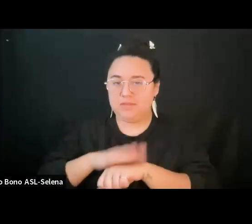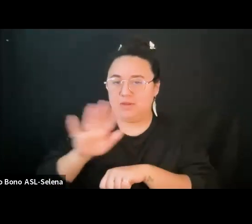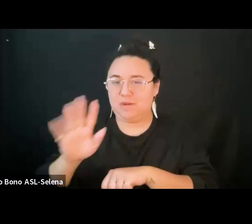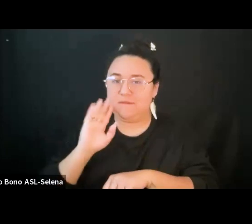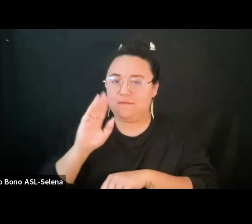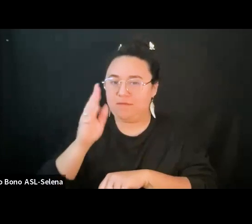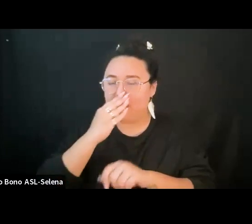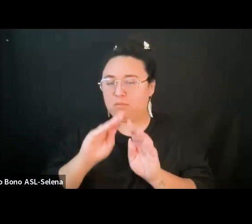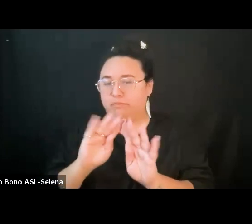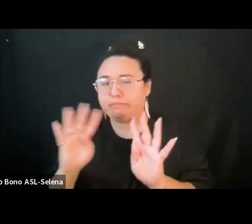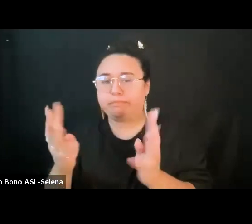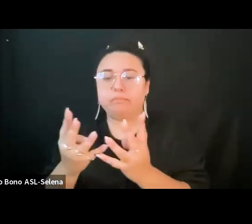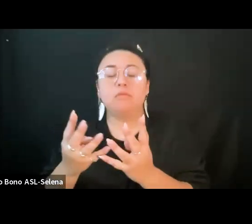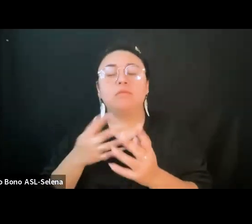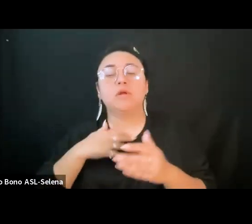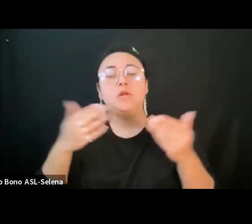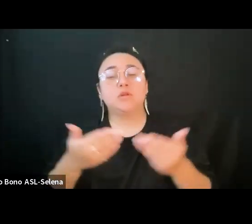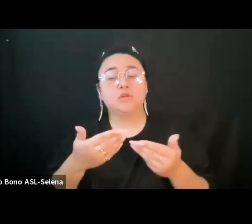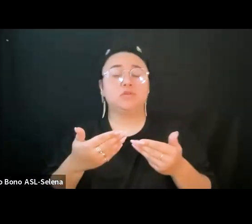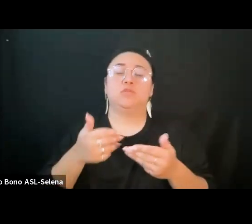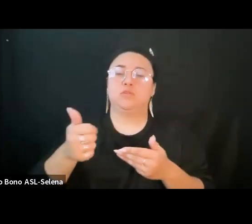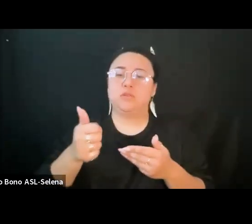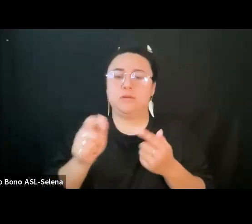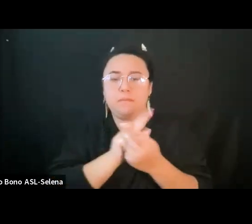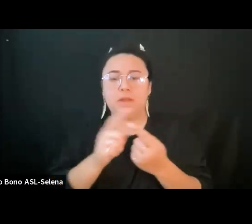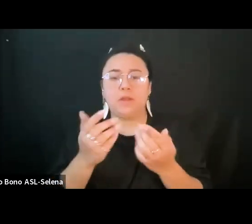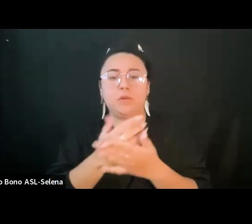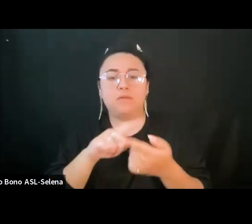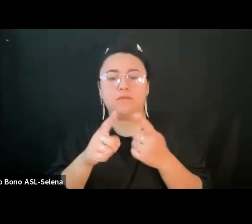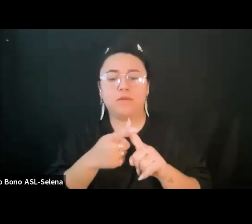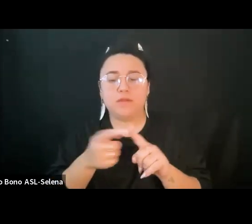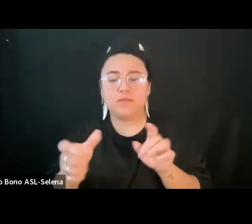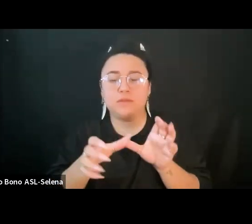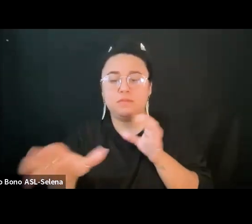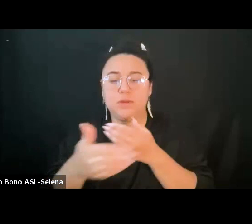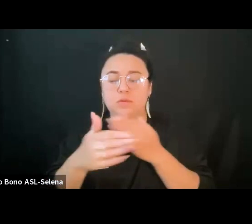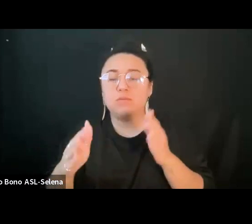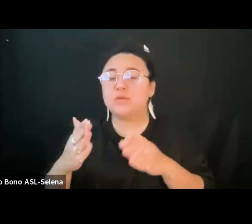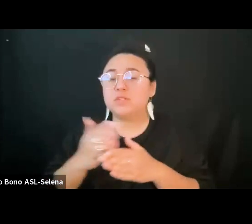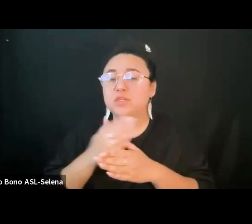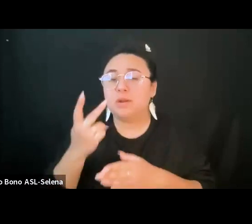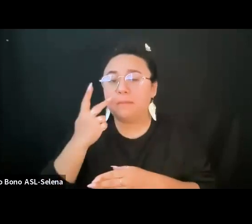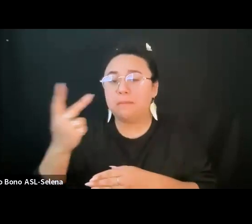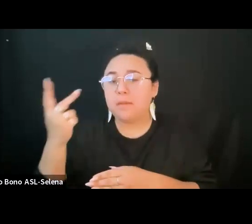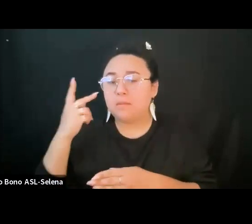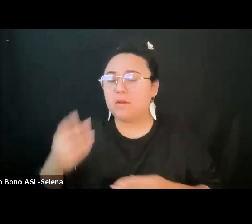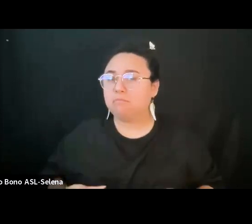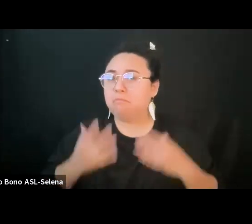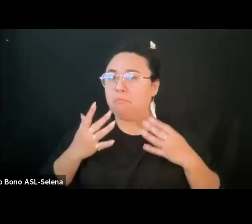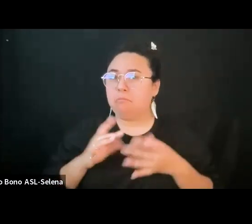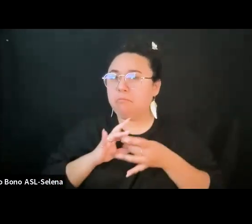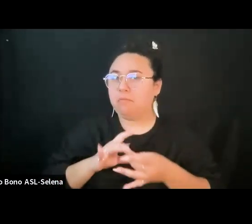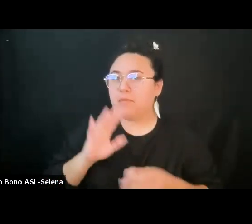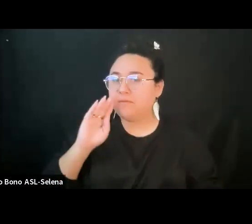introduce yourselves to your new friends in those rooms, and then share a memory that's inspired by flowers or